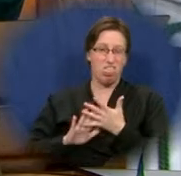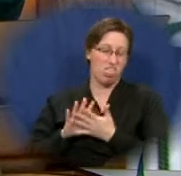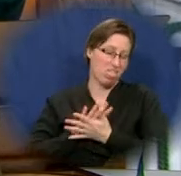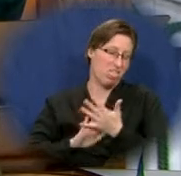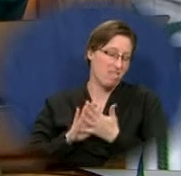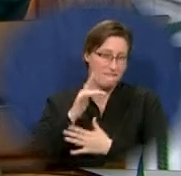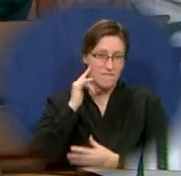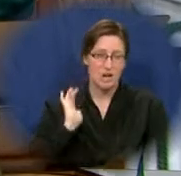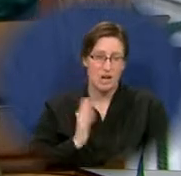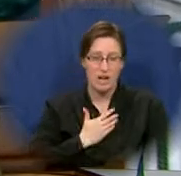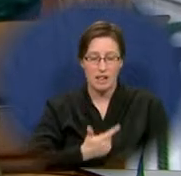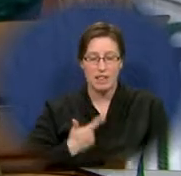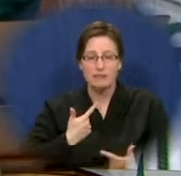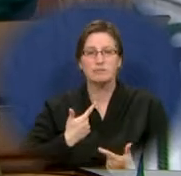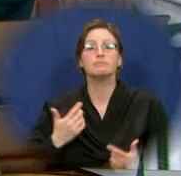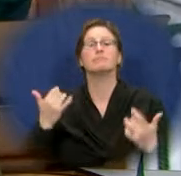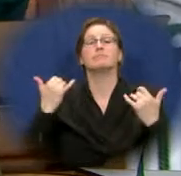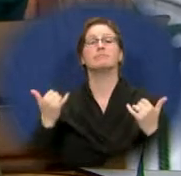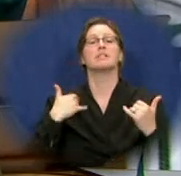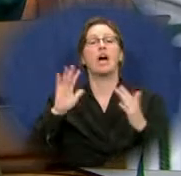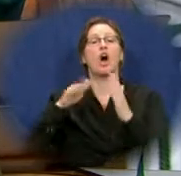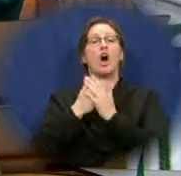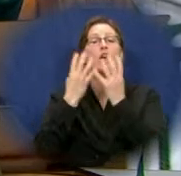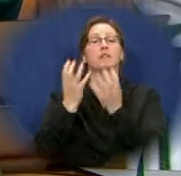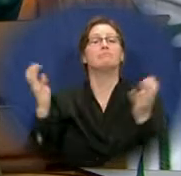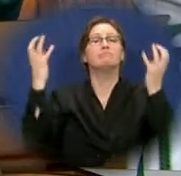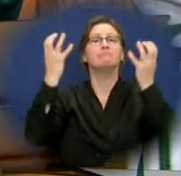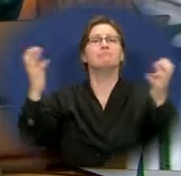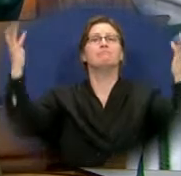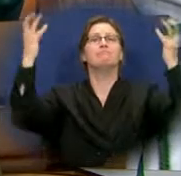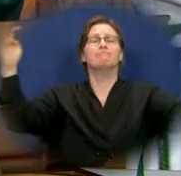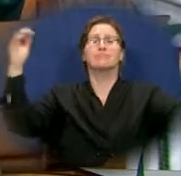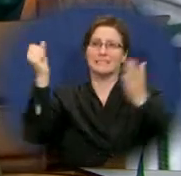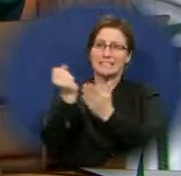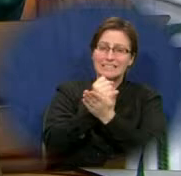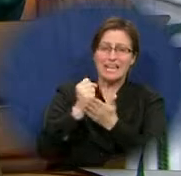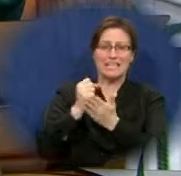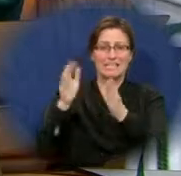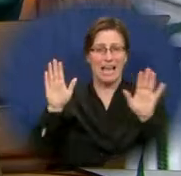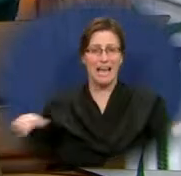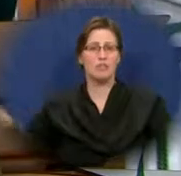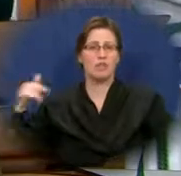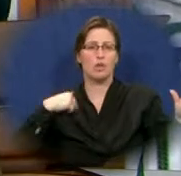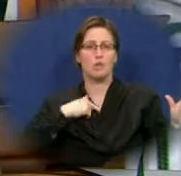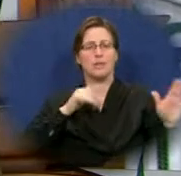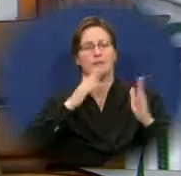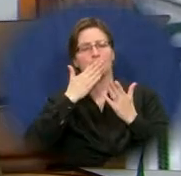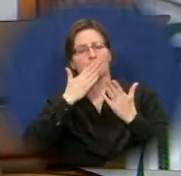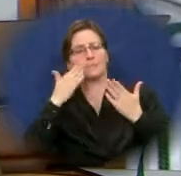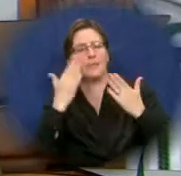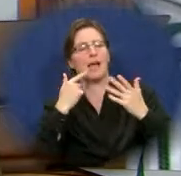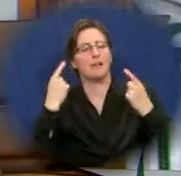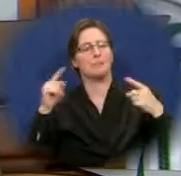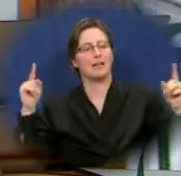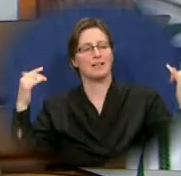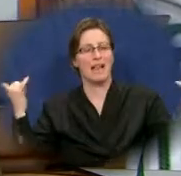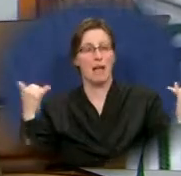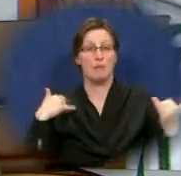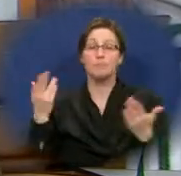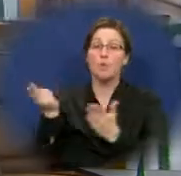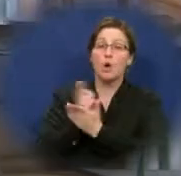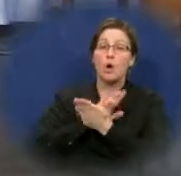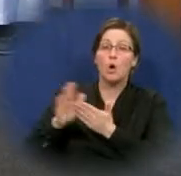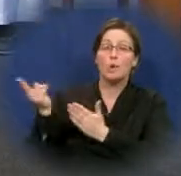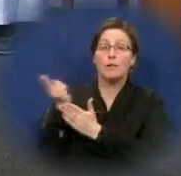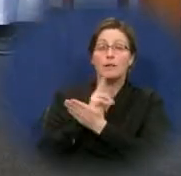disobedience. And so, Lord, with all the angels and saints, we too give you thanks. As an exaltation, we acclaim.